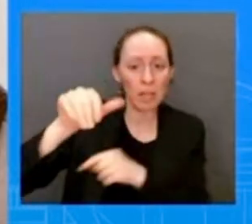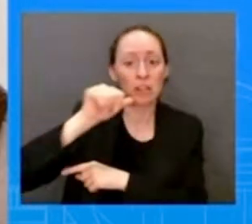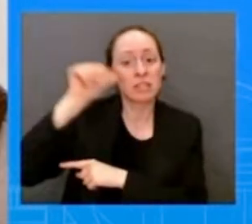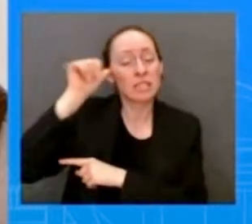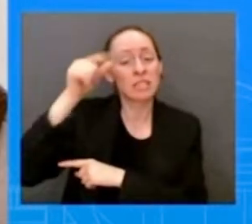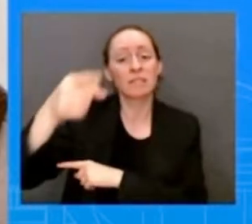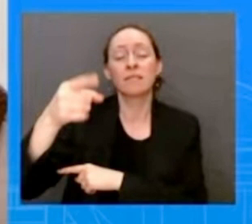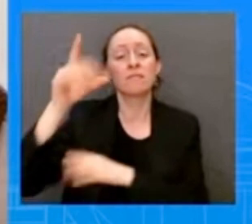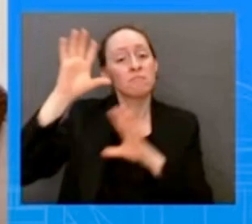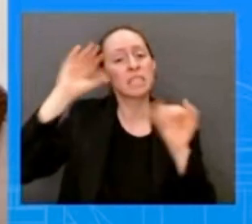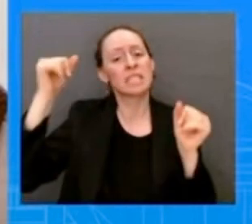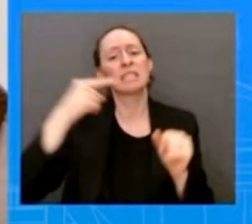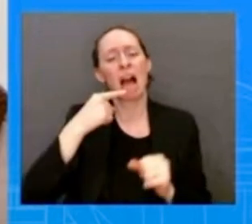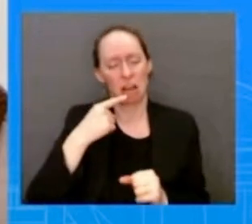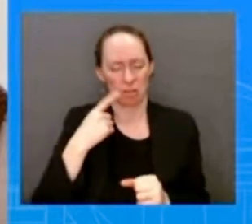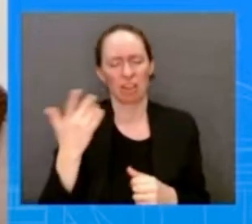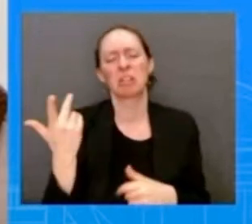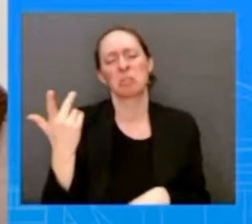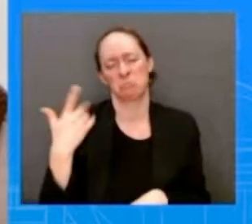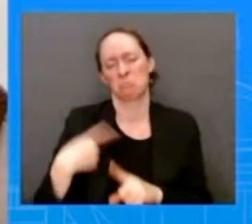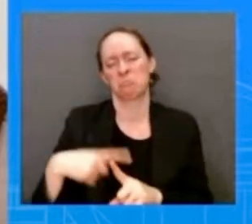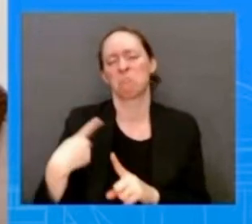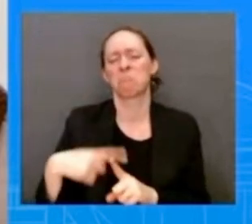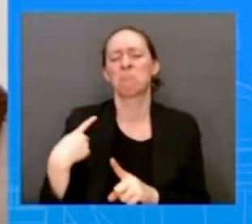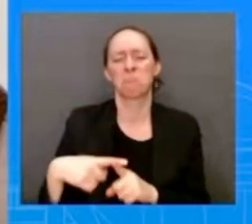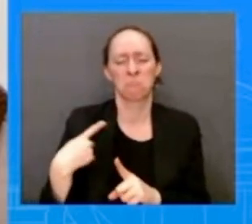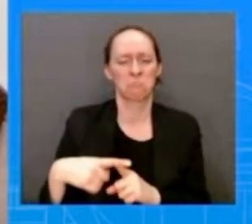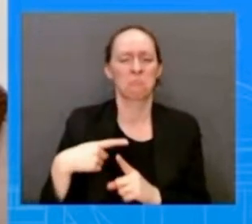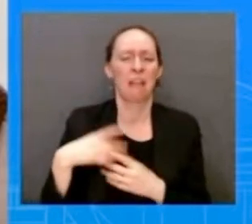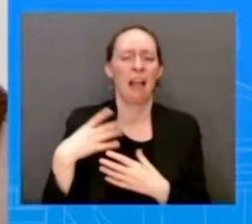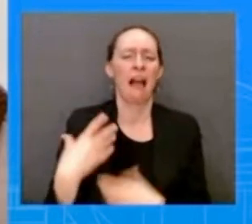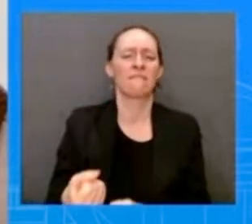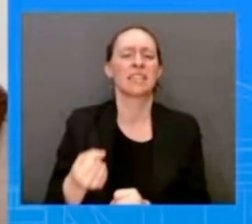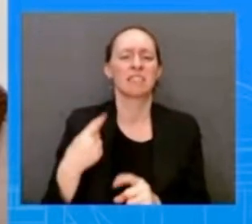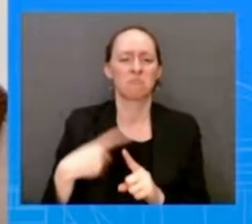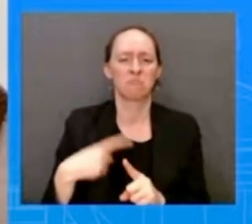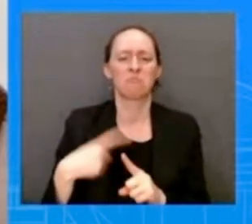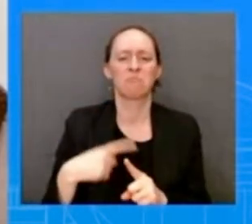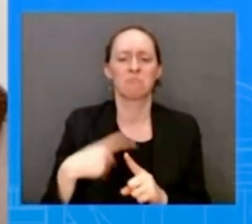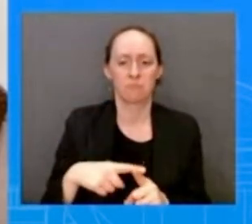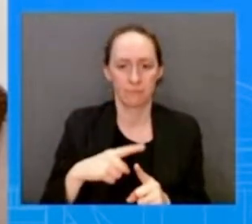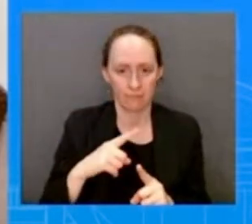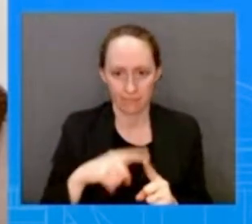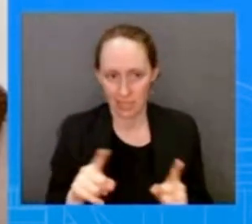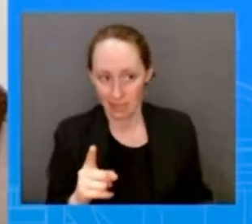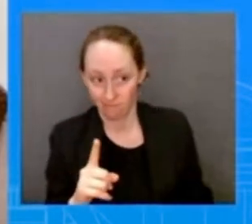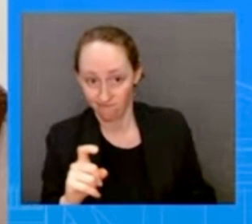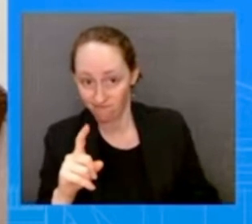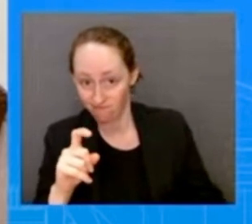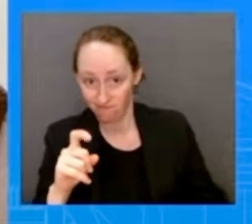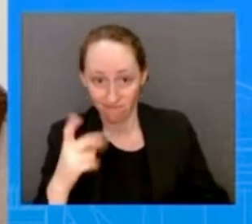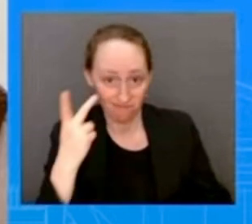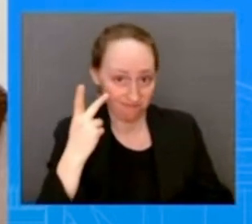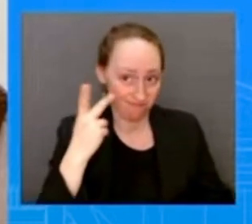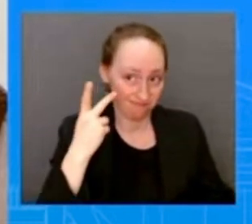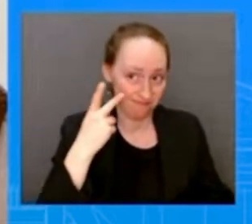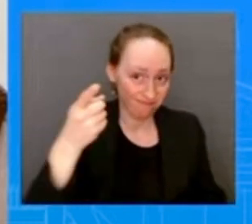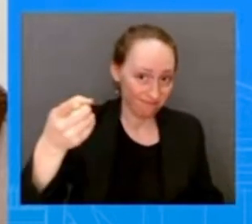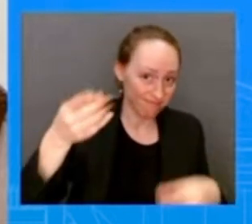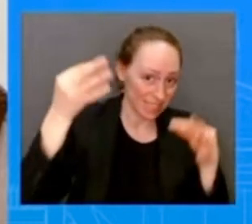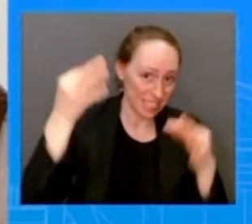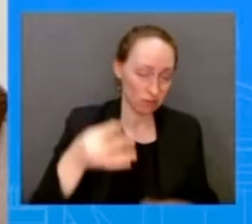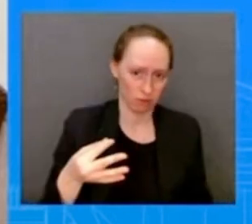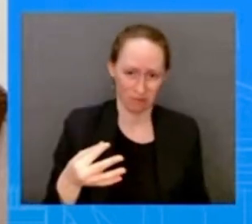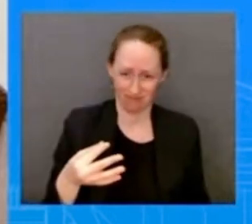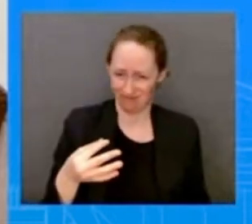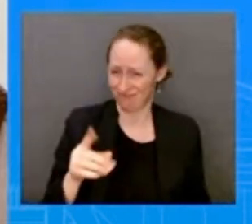right side of the law, but not confident about the outcome of the decision yet. So, because the president himself said that he is not confident of the outcome